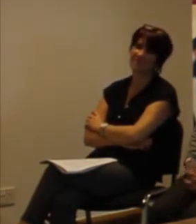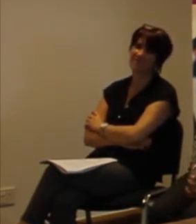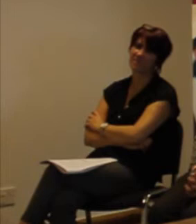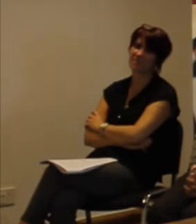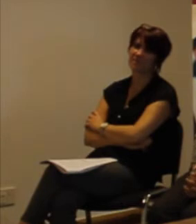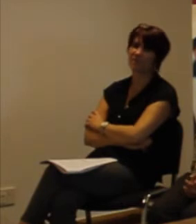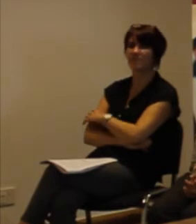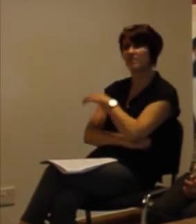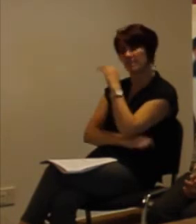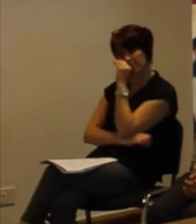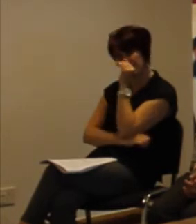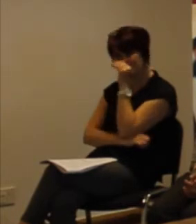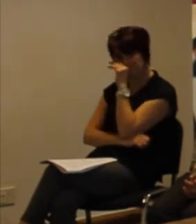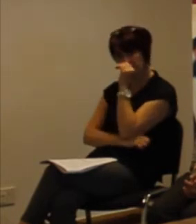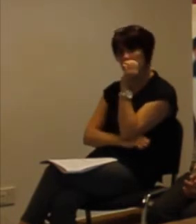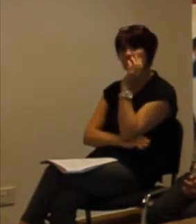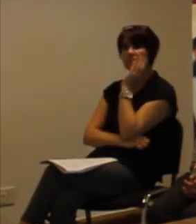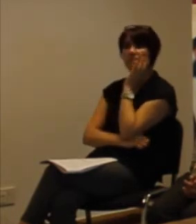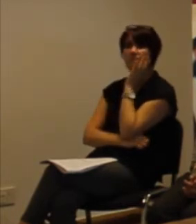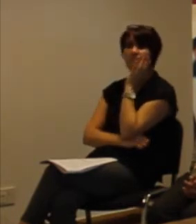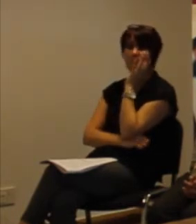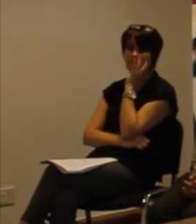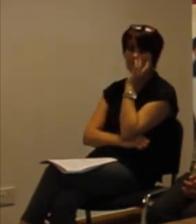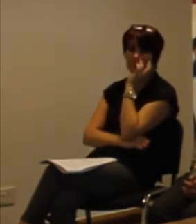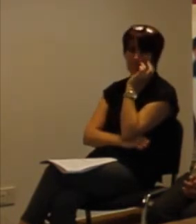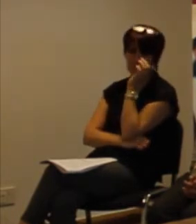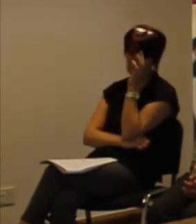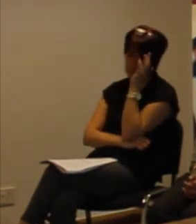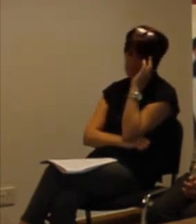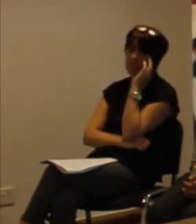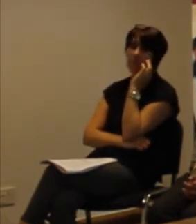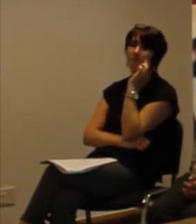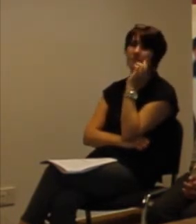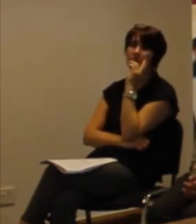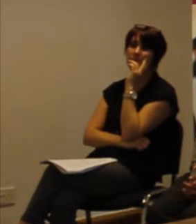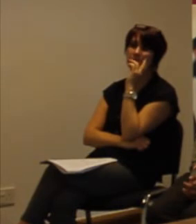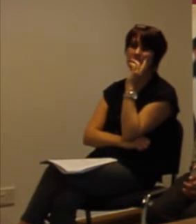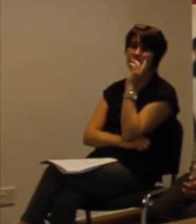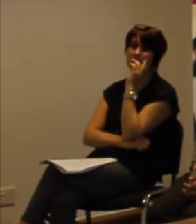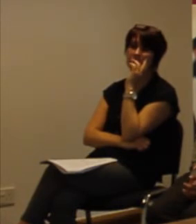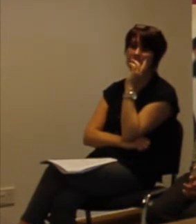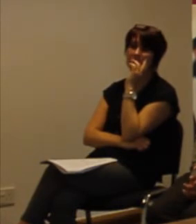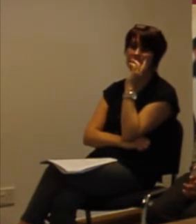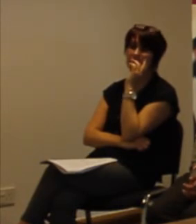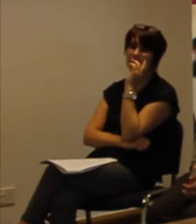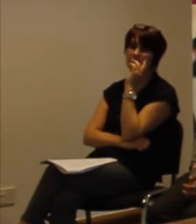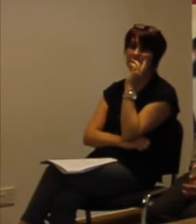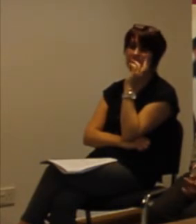and then you will see that there's a list of interpreters there who have, qualified, they've been through your